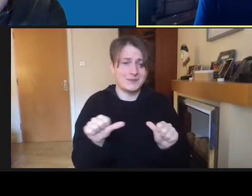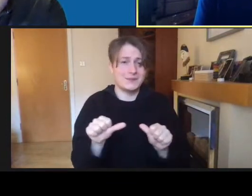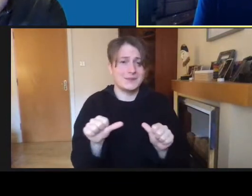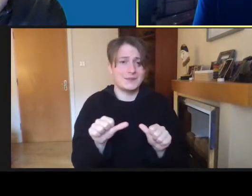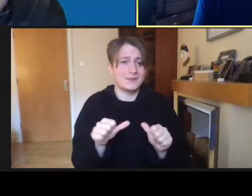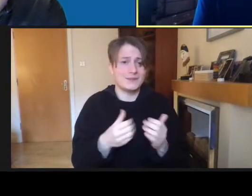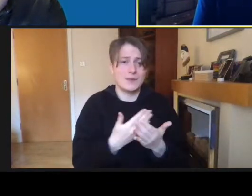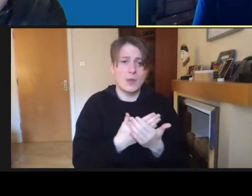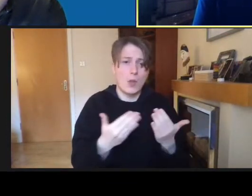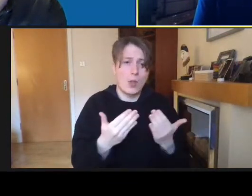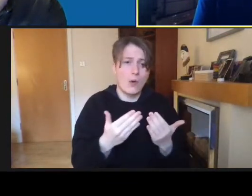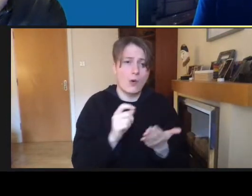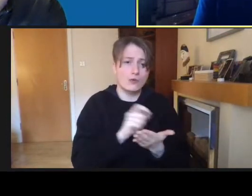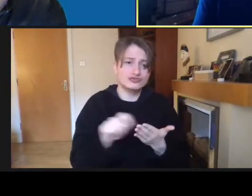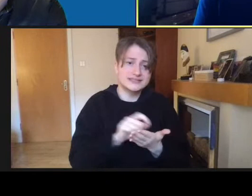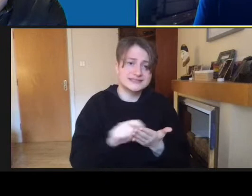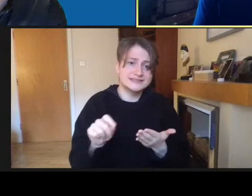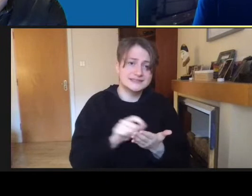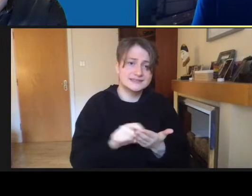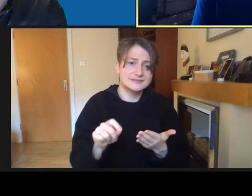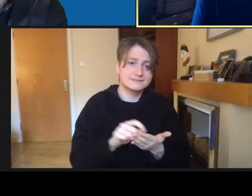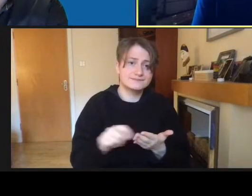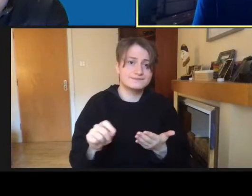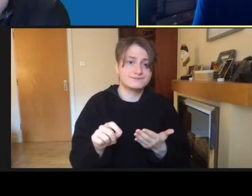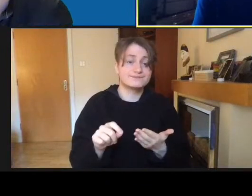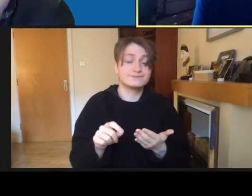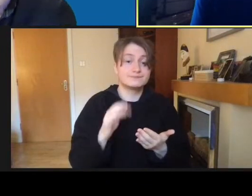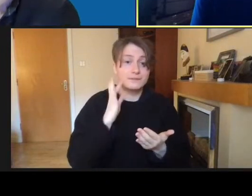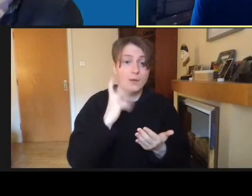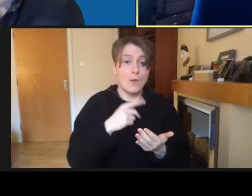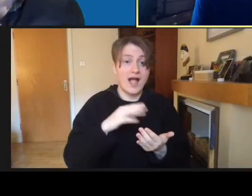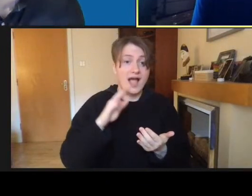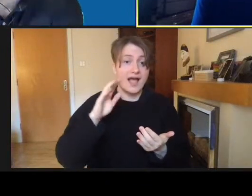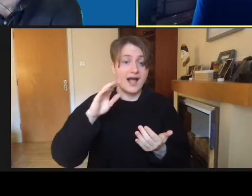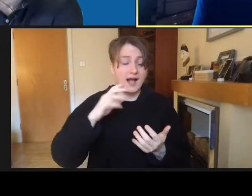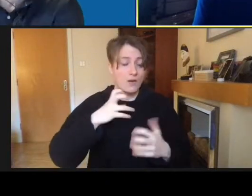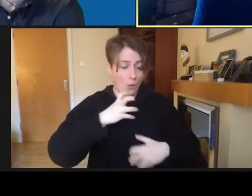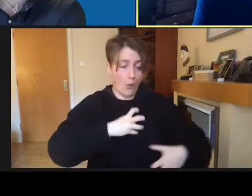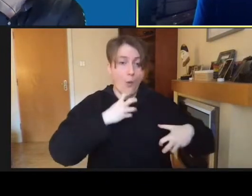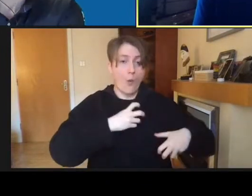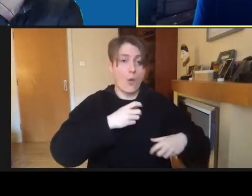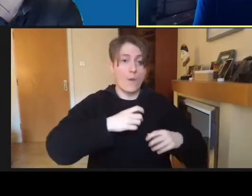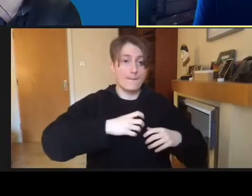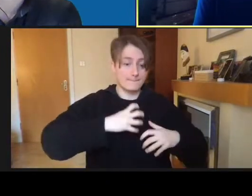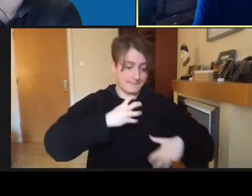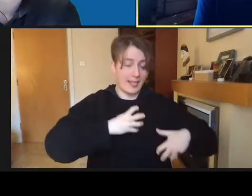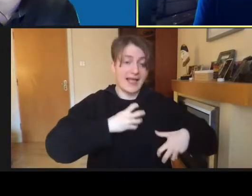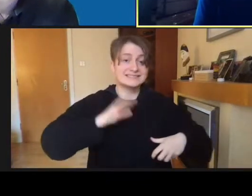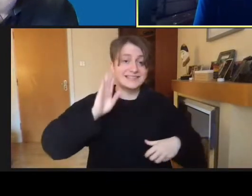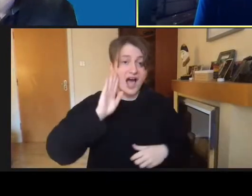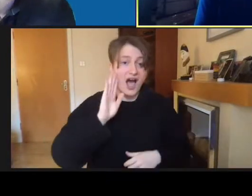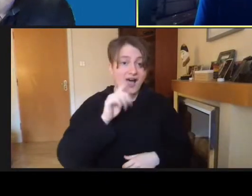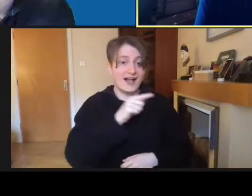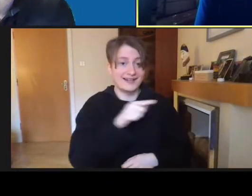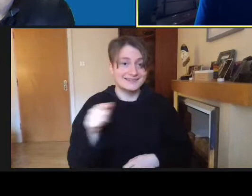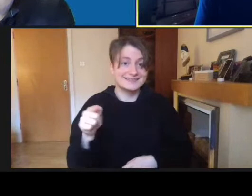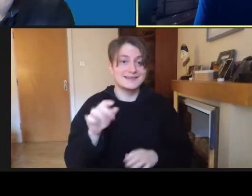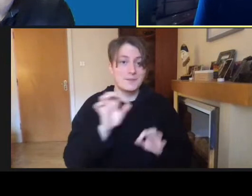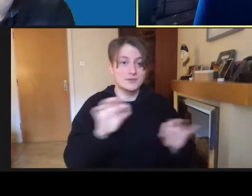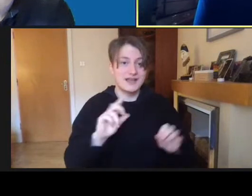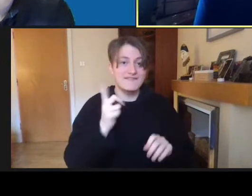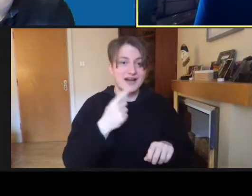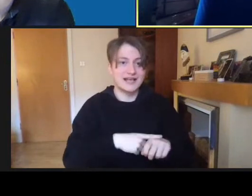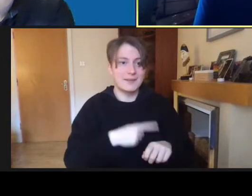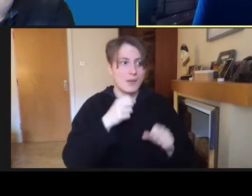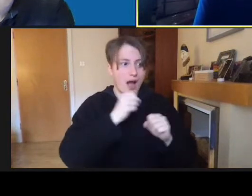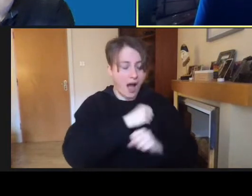at the time threw their hands up in horror when they heard this piece, the Britten Serenade, and expressed sort of horror that no